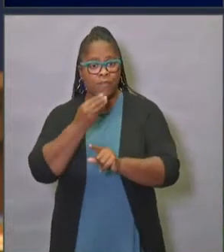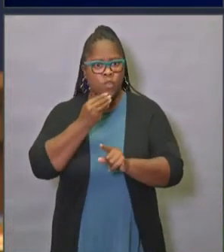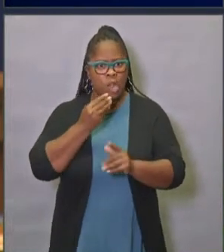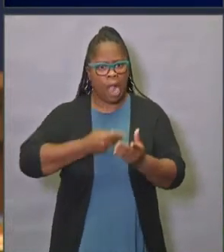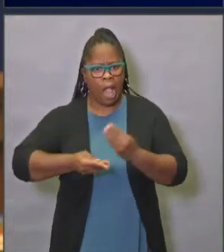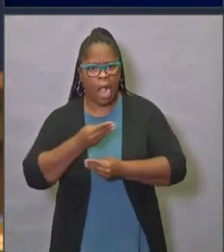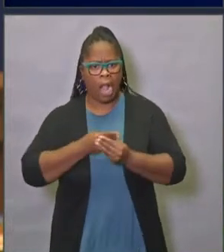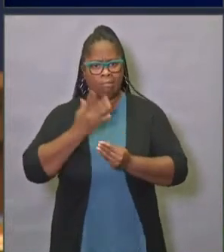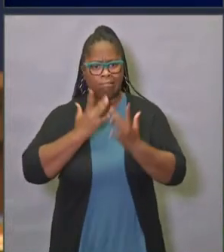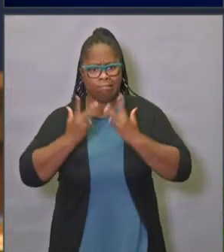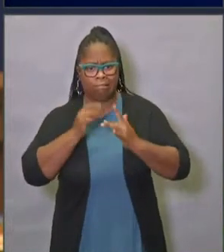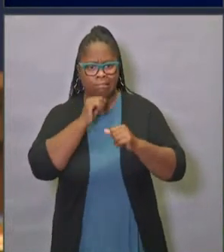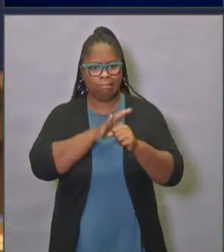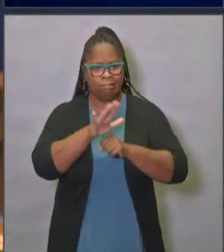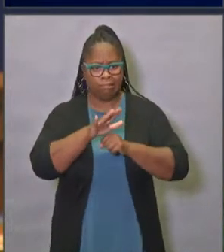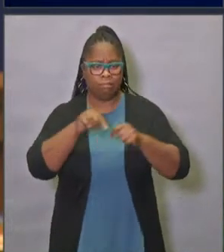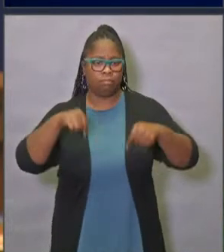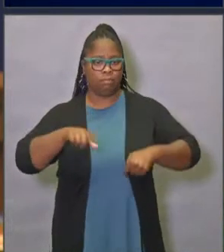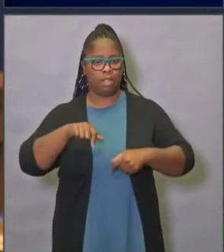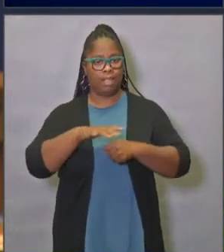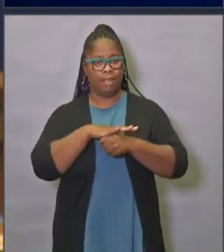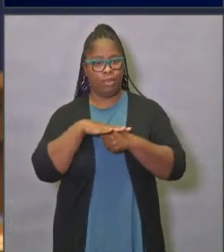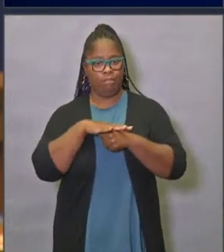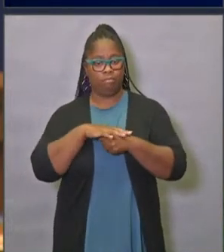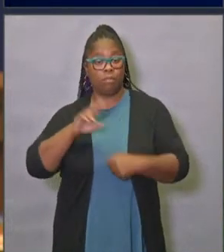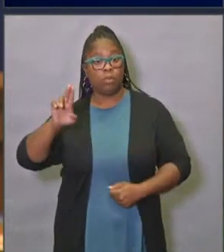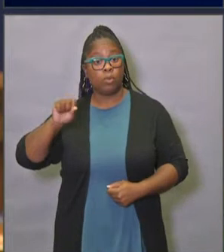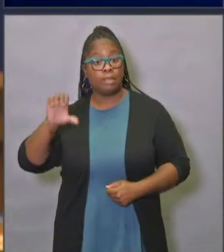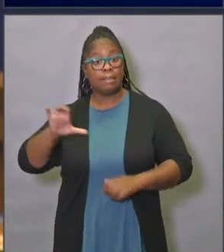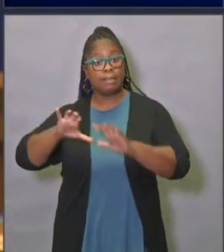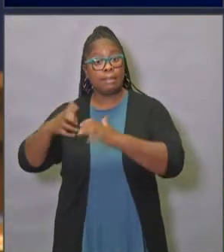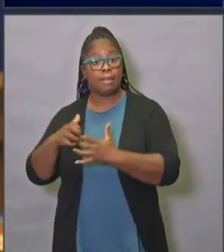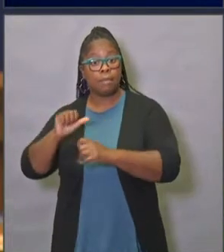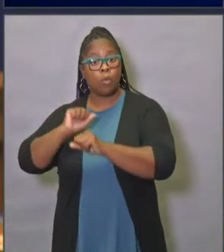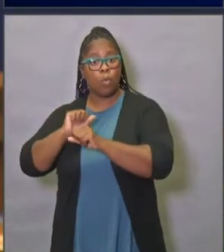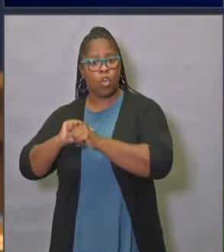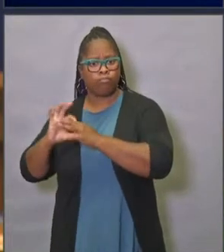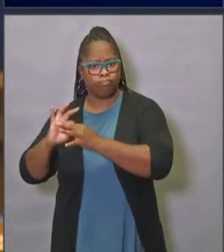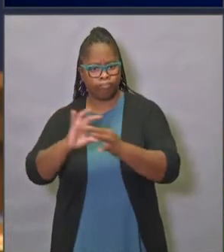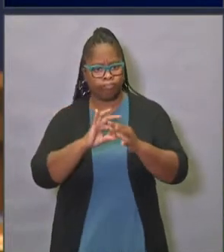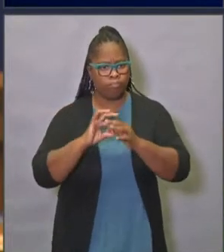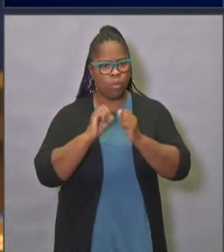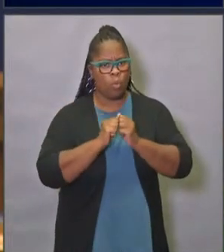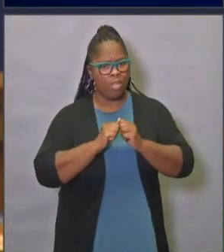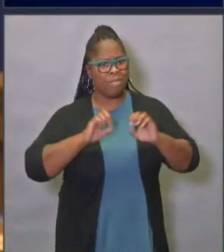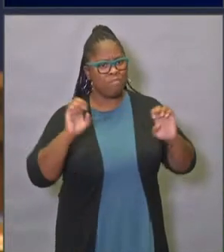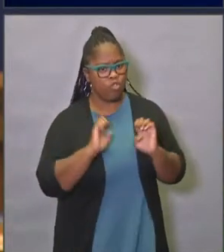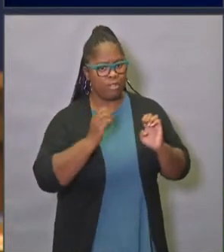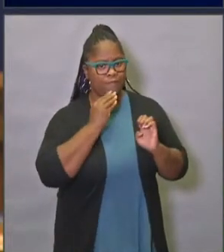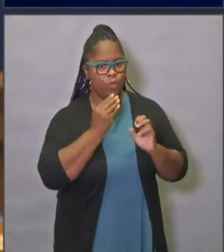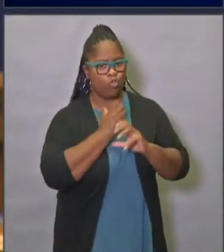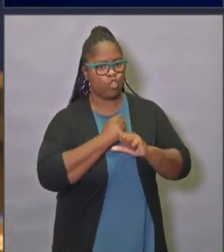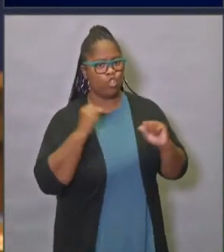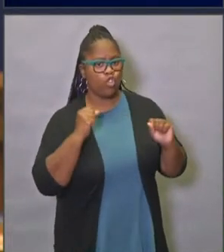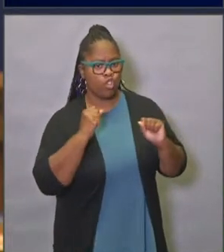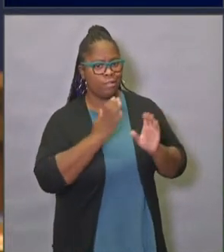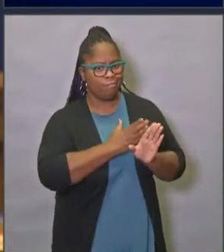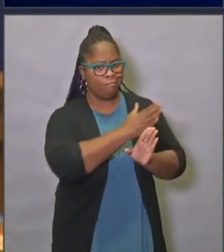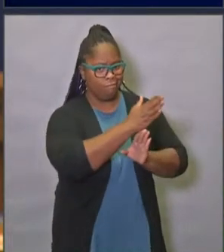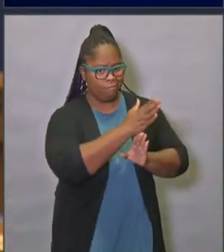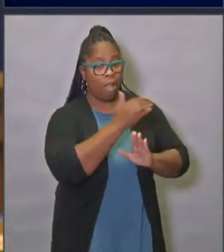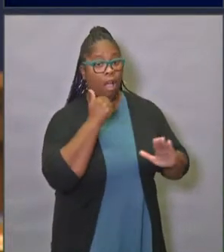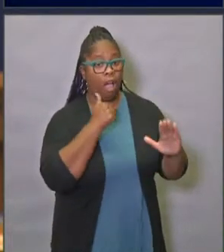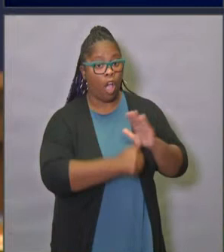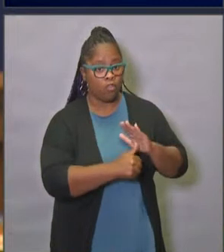insecurity in Los Angeles County. The USC team worked in close coordination with our county's Emergency Food Security Branch under